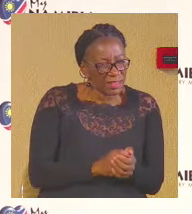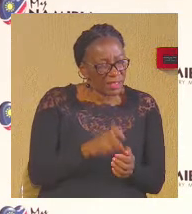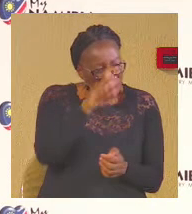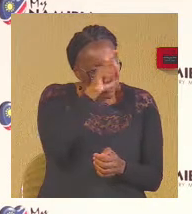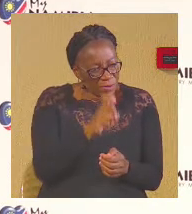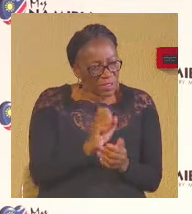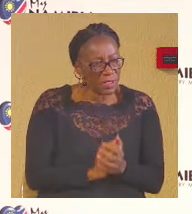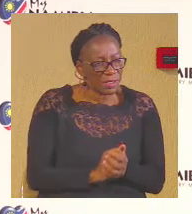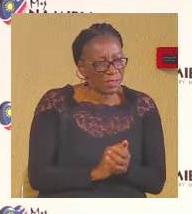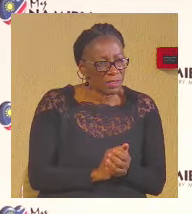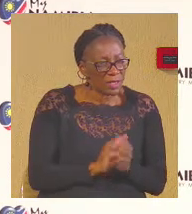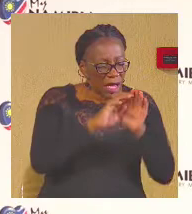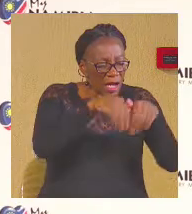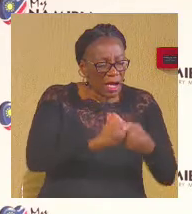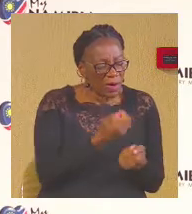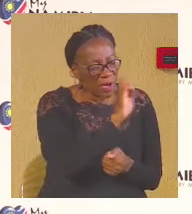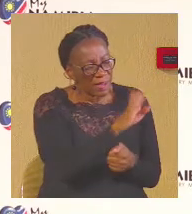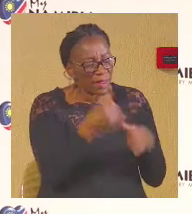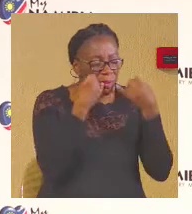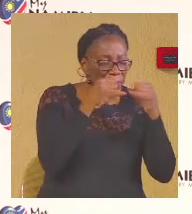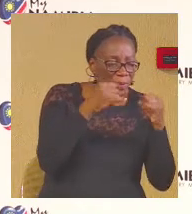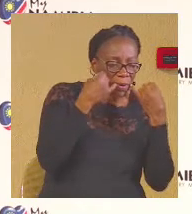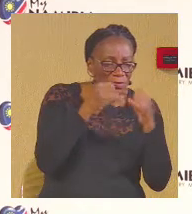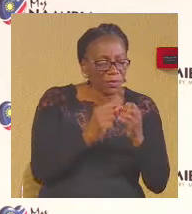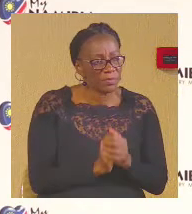protected? Yes, again,